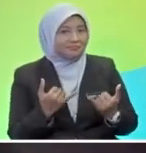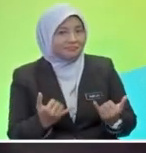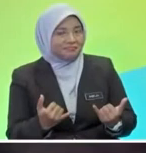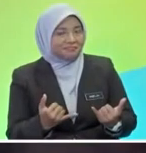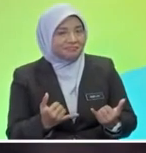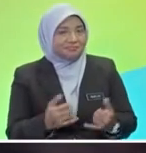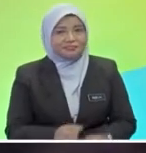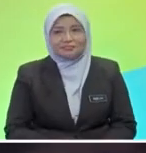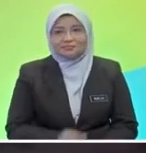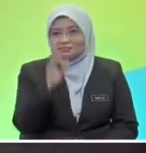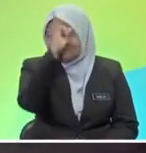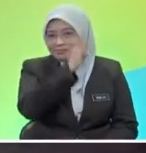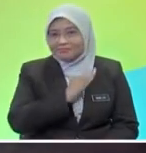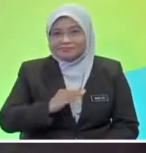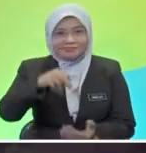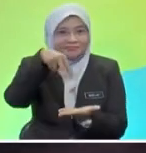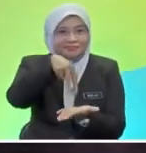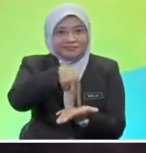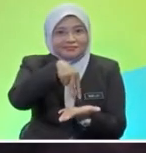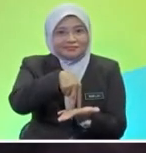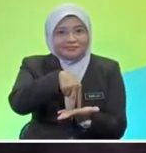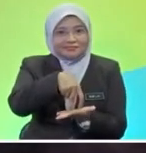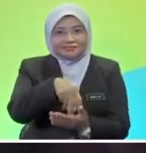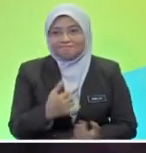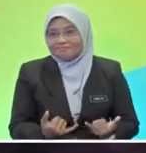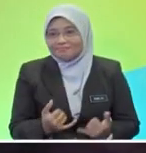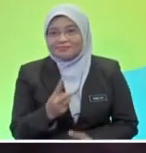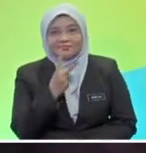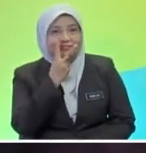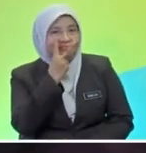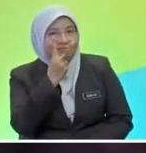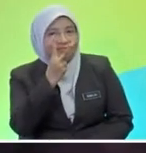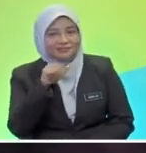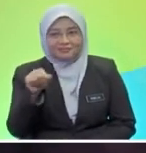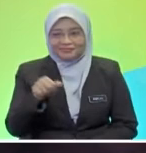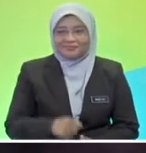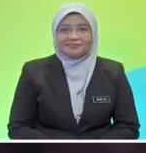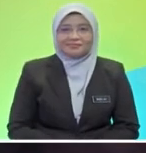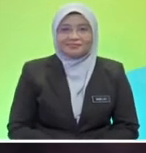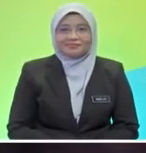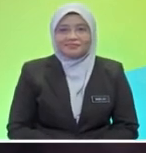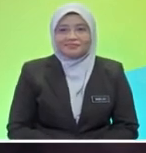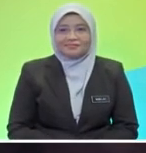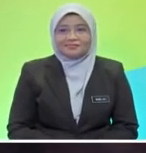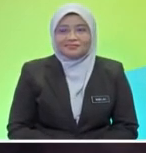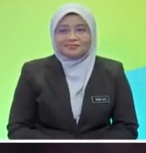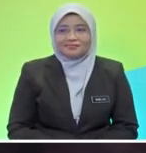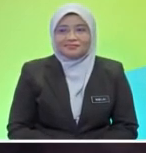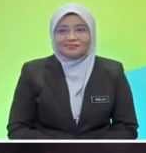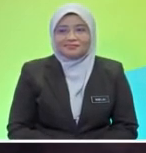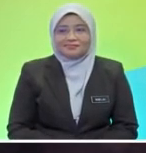and jump. Let's do it together, okay? Don't just leave me hanging here. You have to follow me, okay?